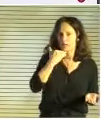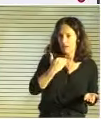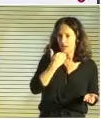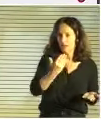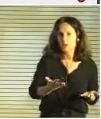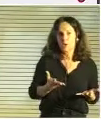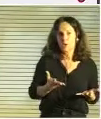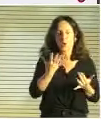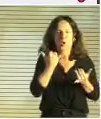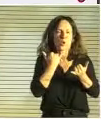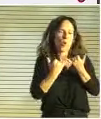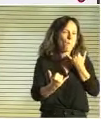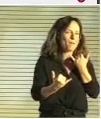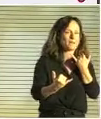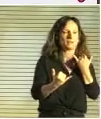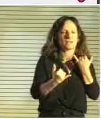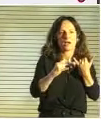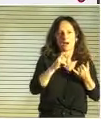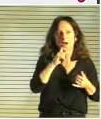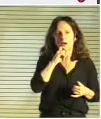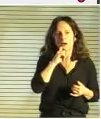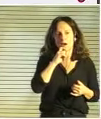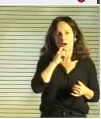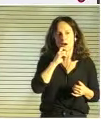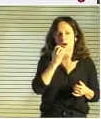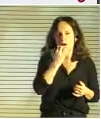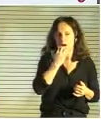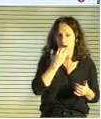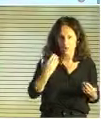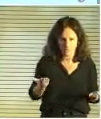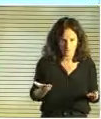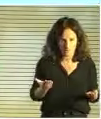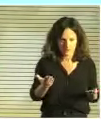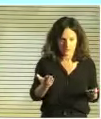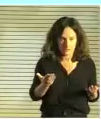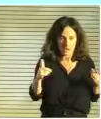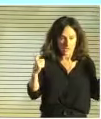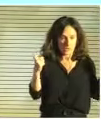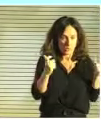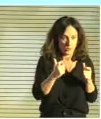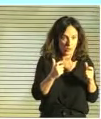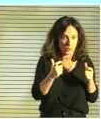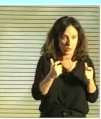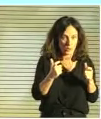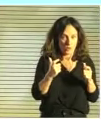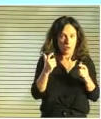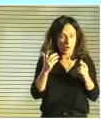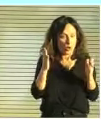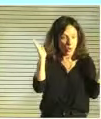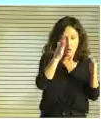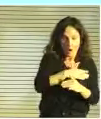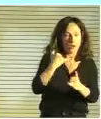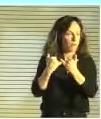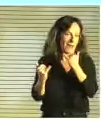have no reduction on this. So we decided probably for the way which was much more difficult, and at sometimes